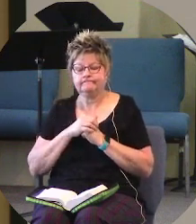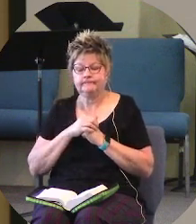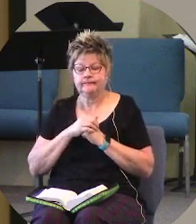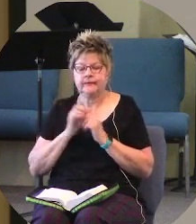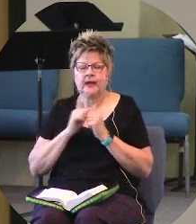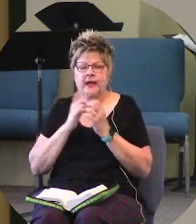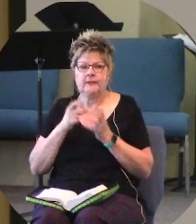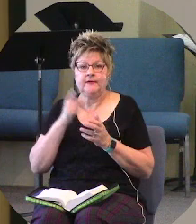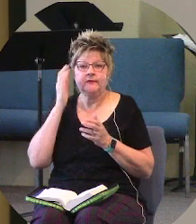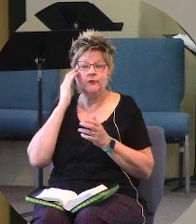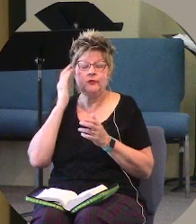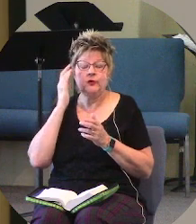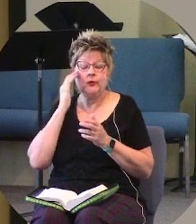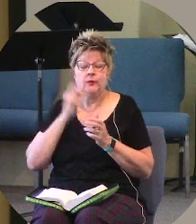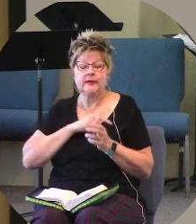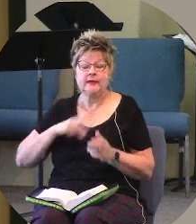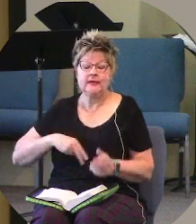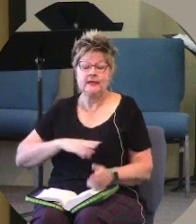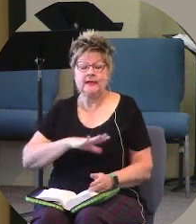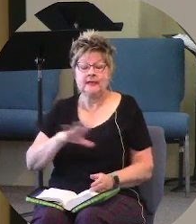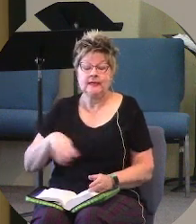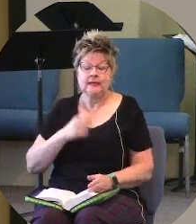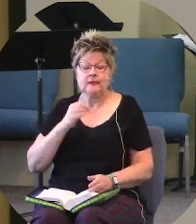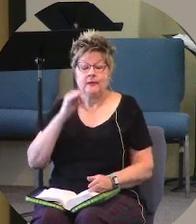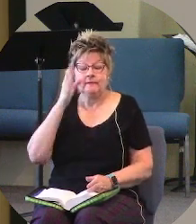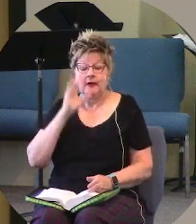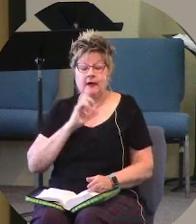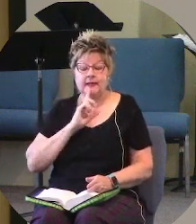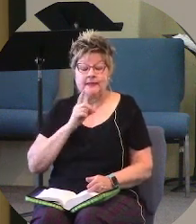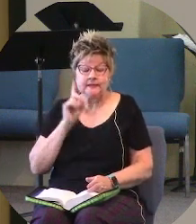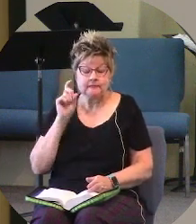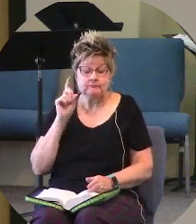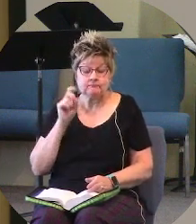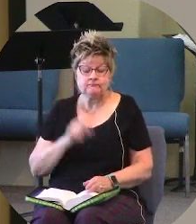How many of you know what the kingdom of God is?